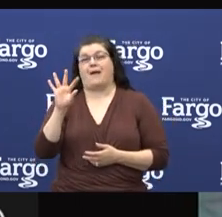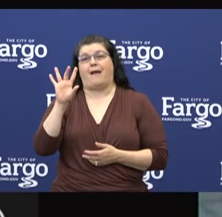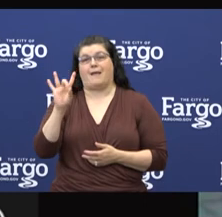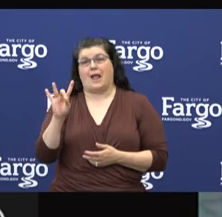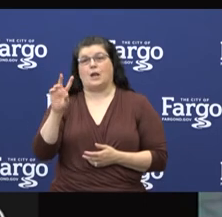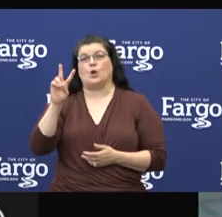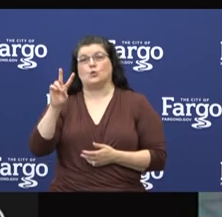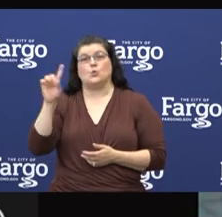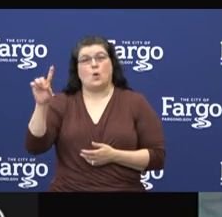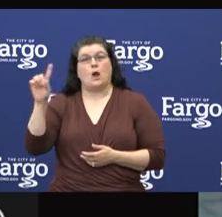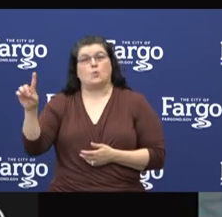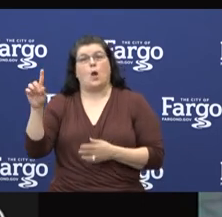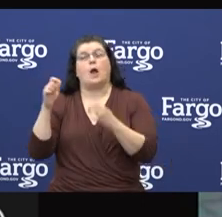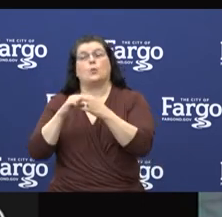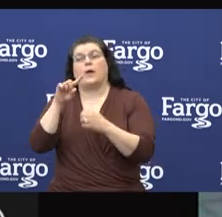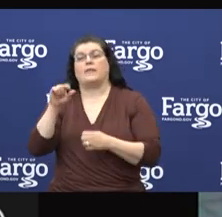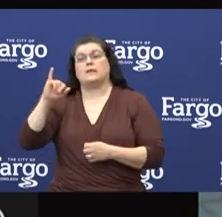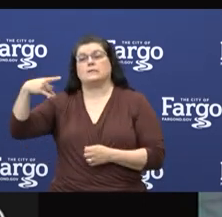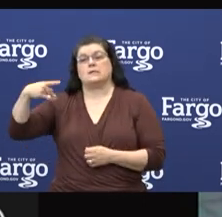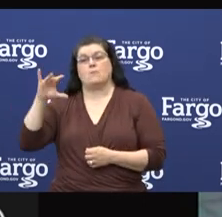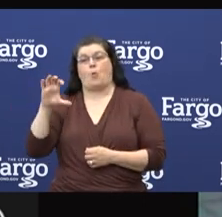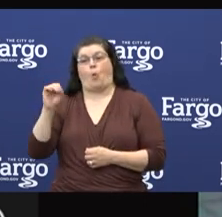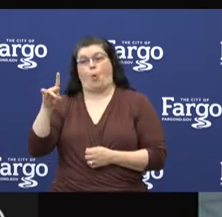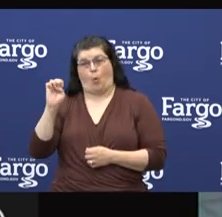898-211 with your zip code can help you.